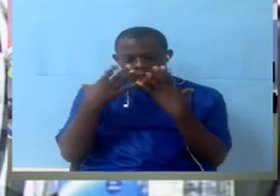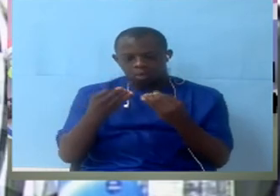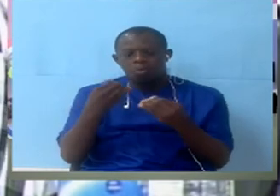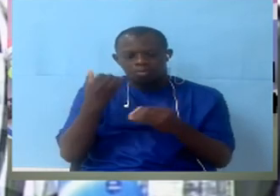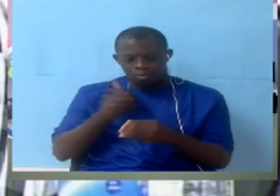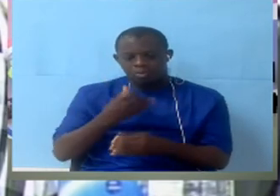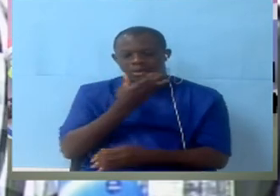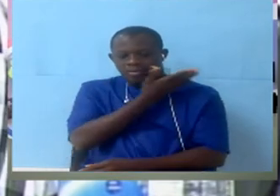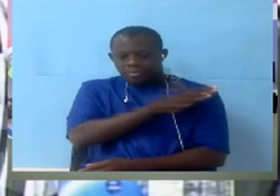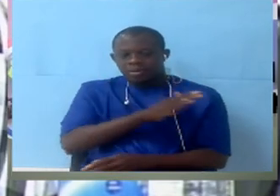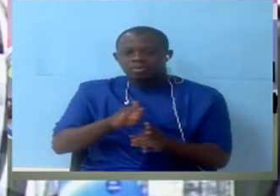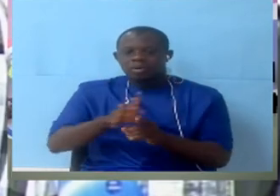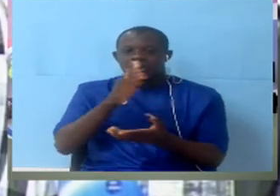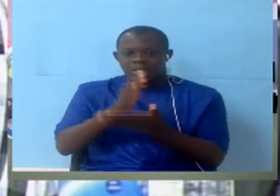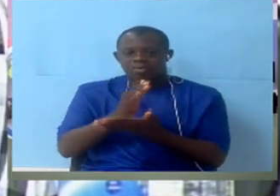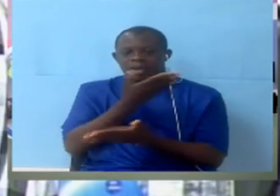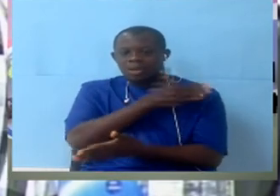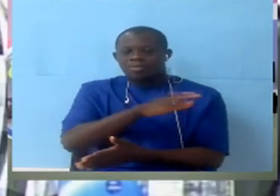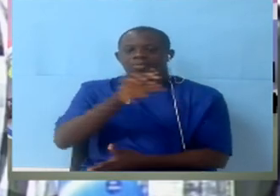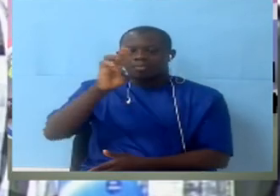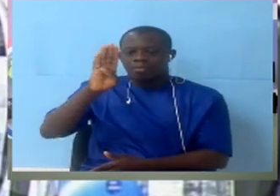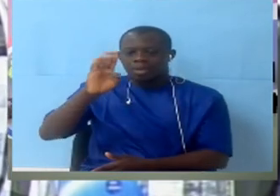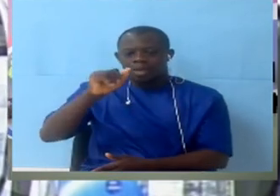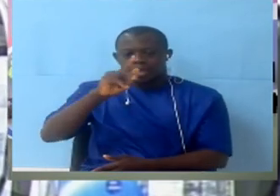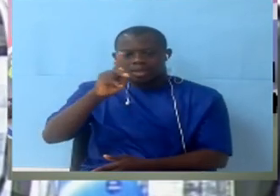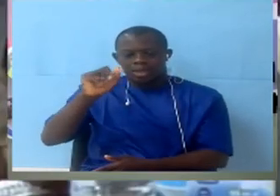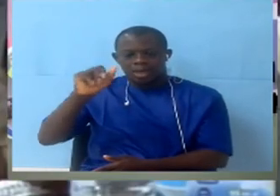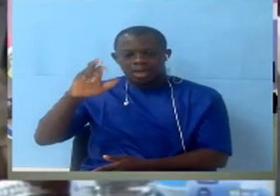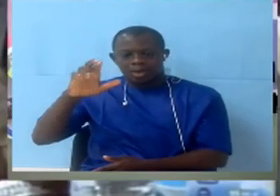were released. But I left Bakari Fati and orders there.